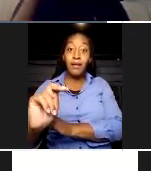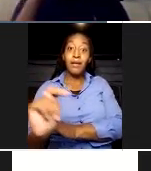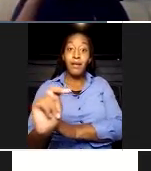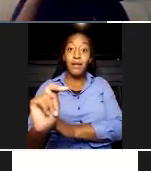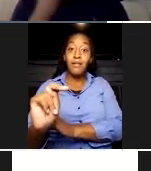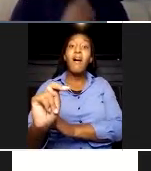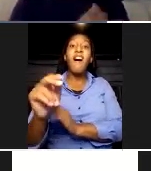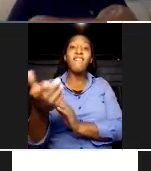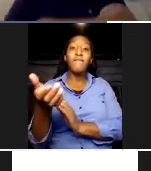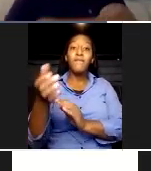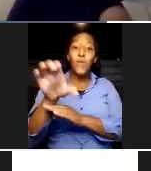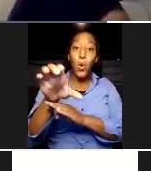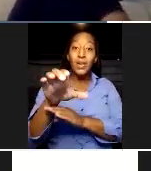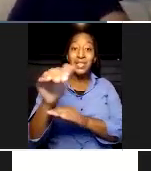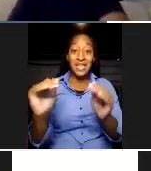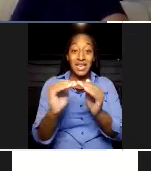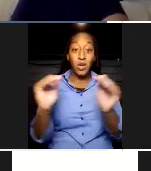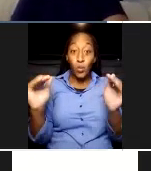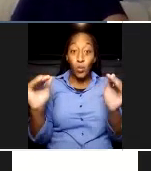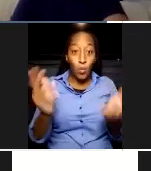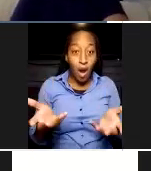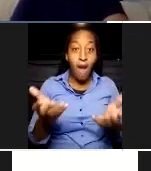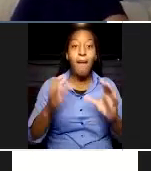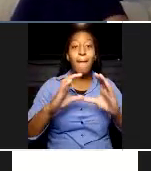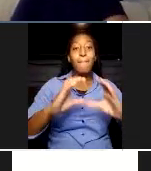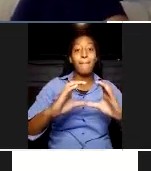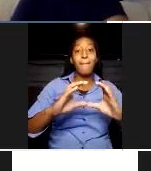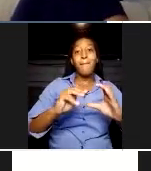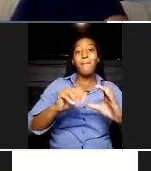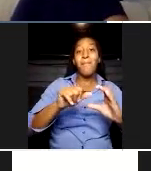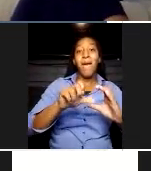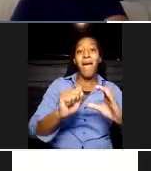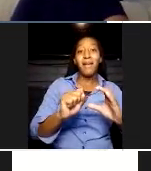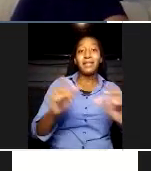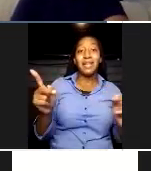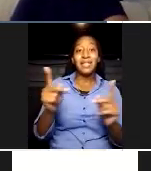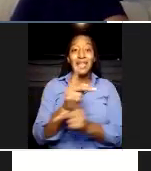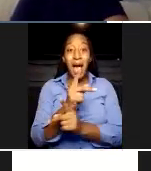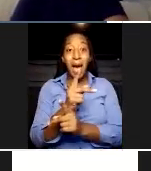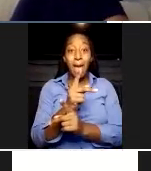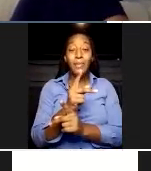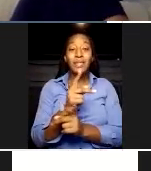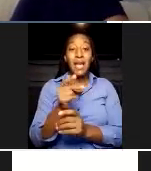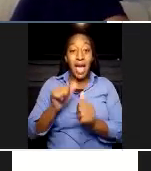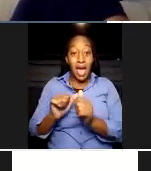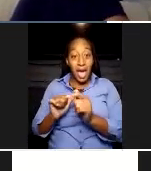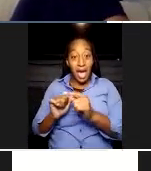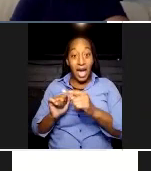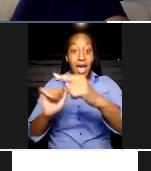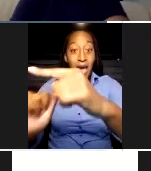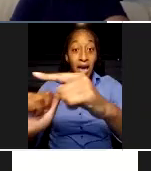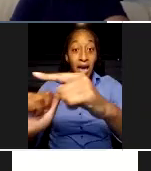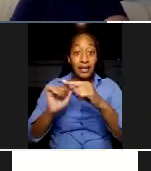won't spend a whole lot of time looking at the derivation of Newton's second